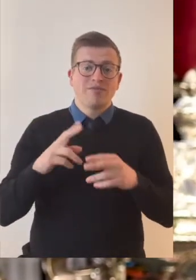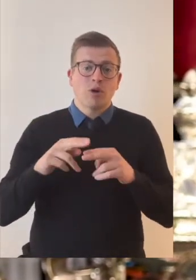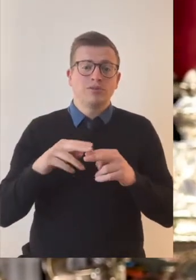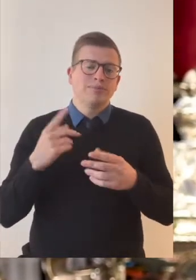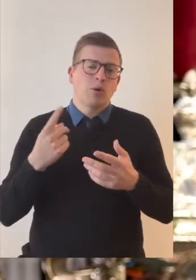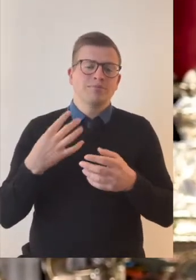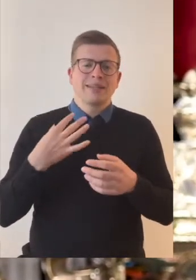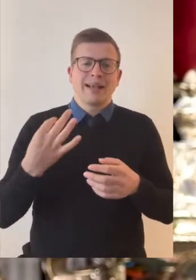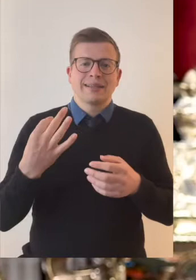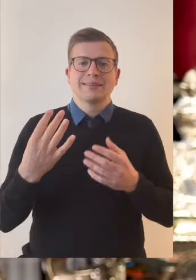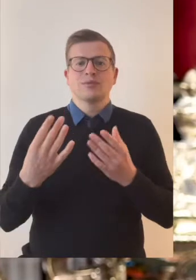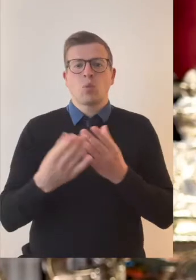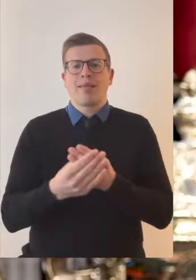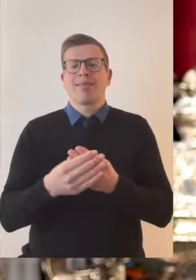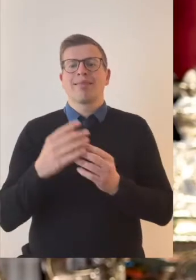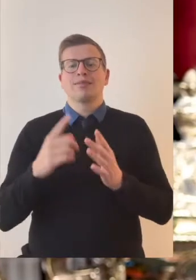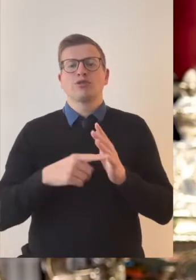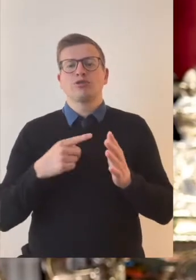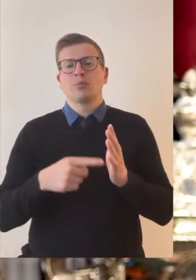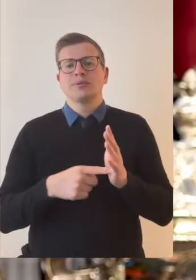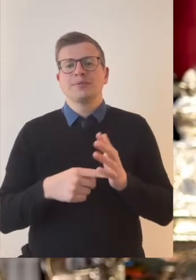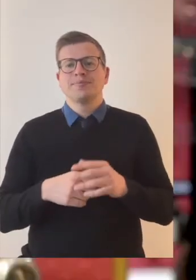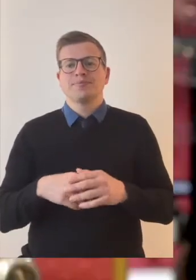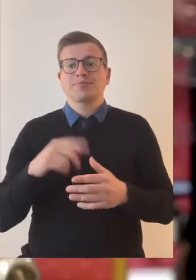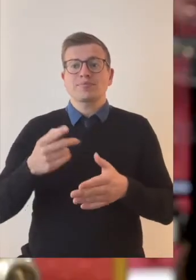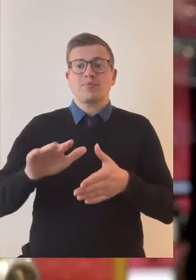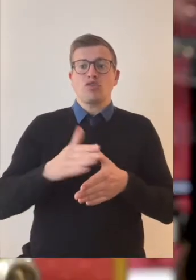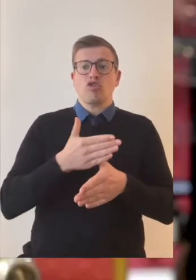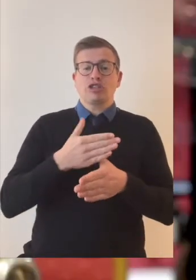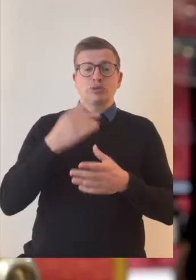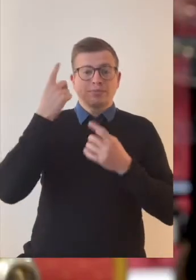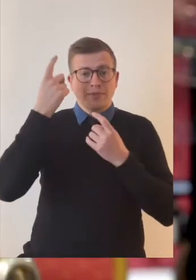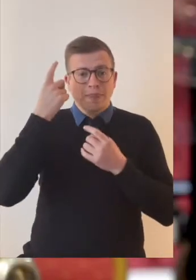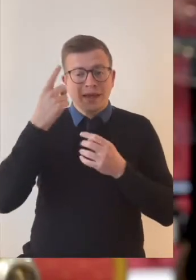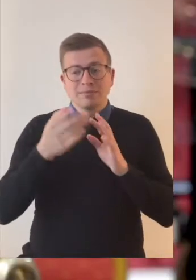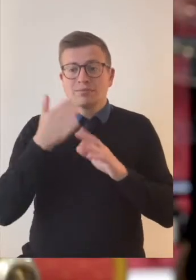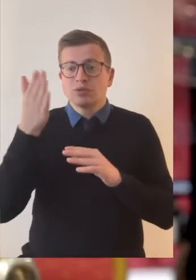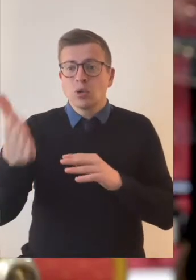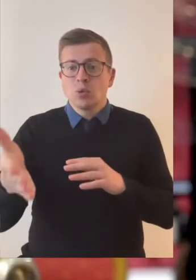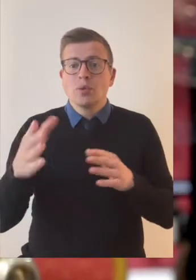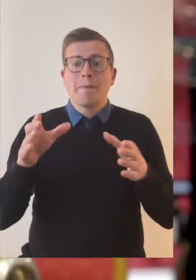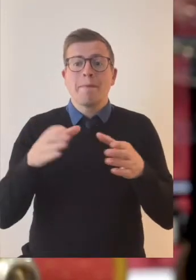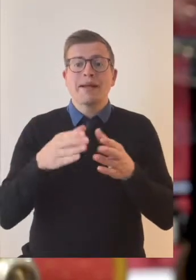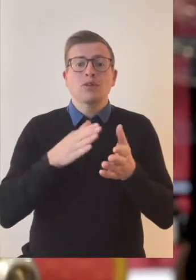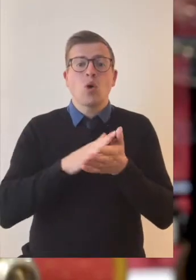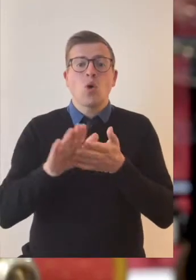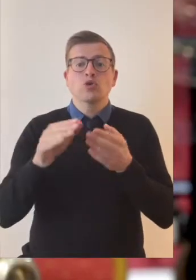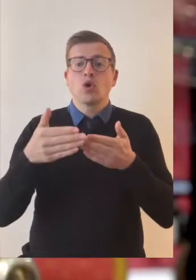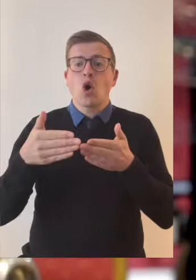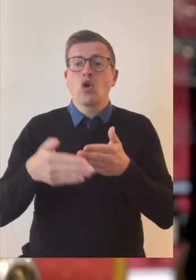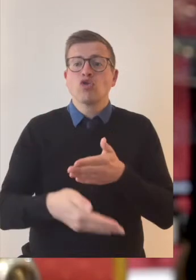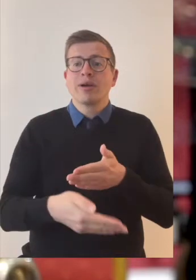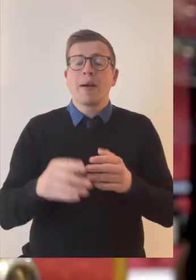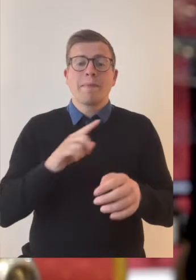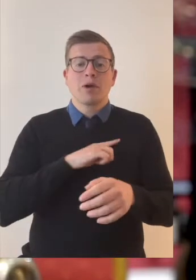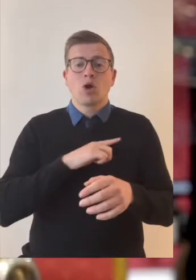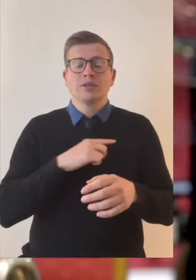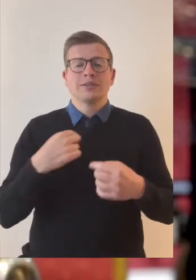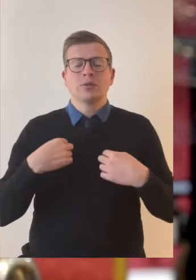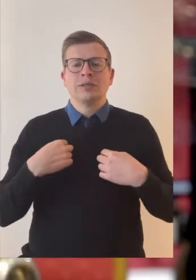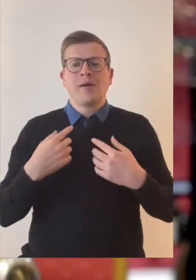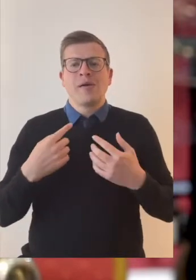but only as a guest with John Thompson's. I was originally thinking of going to a band at Horden Colliery because